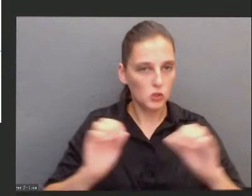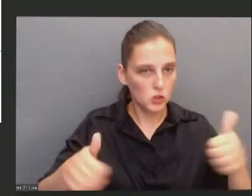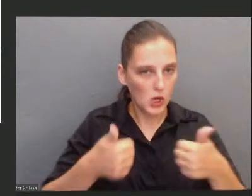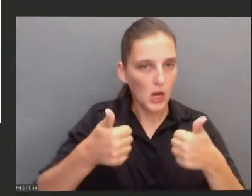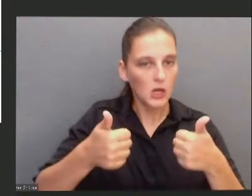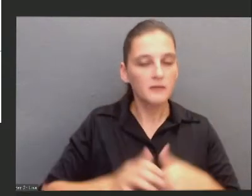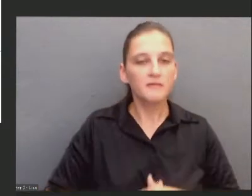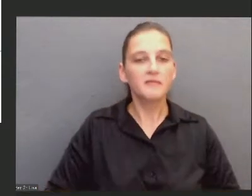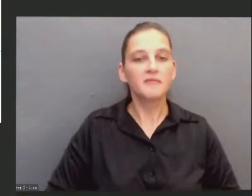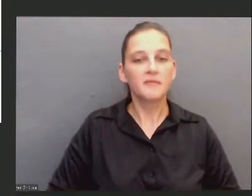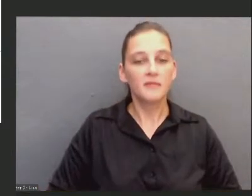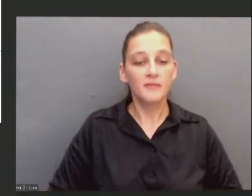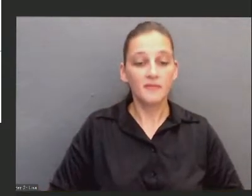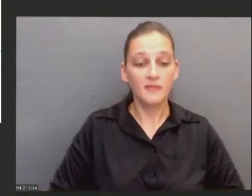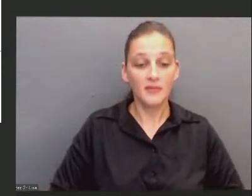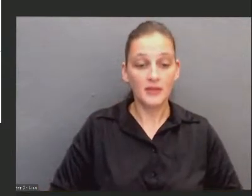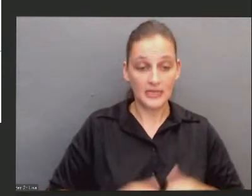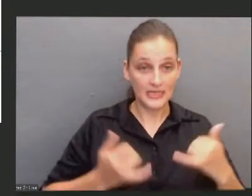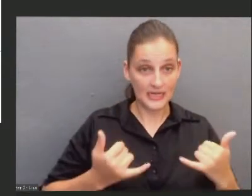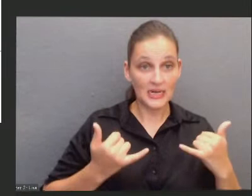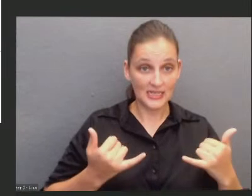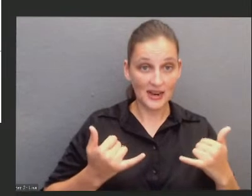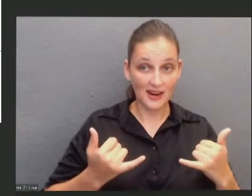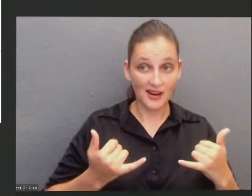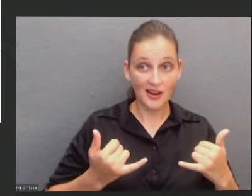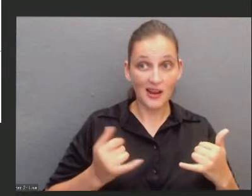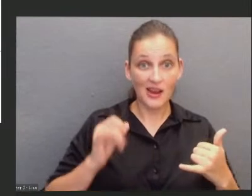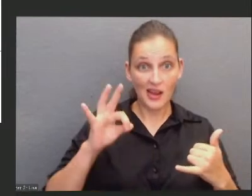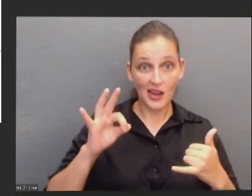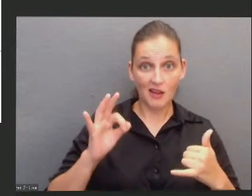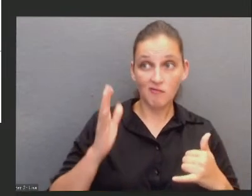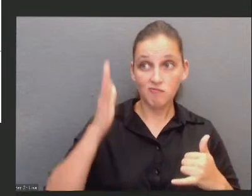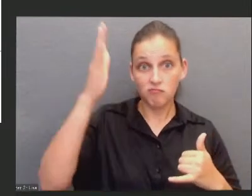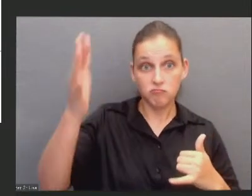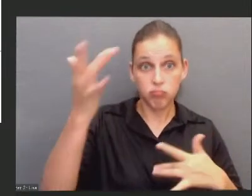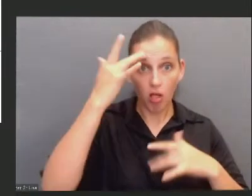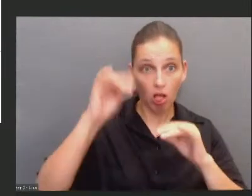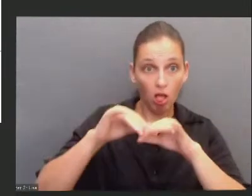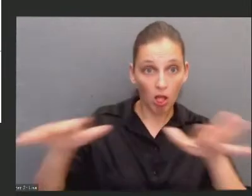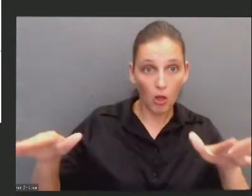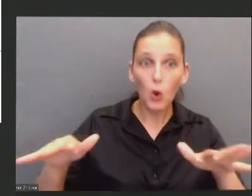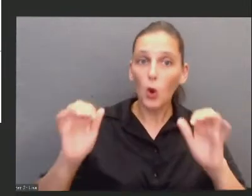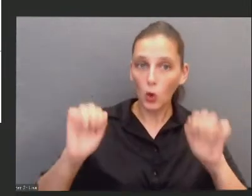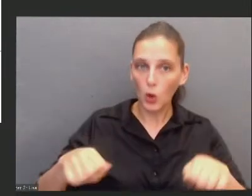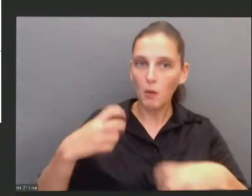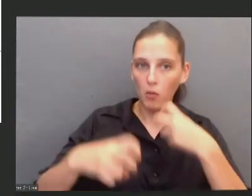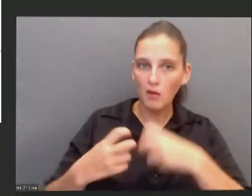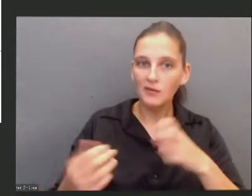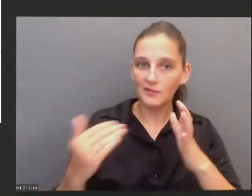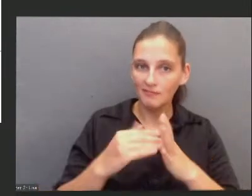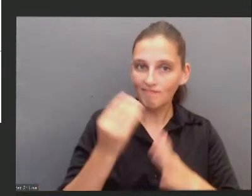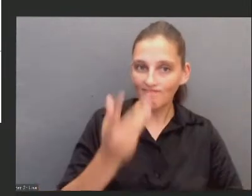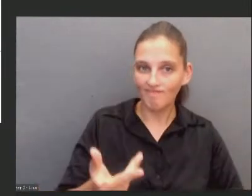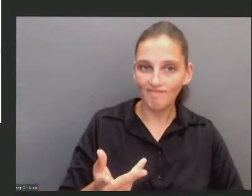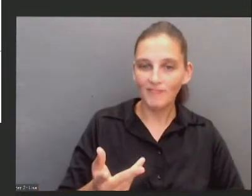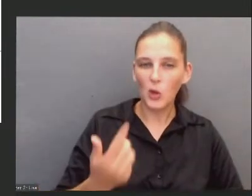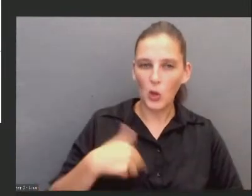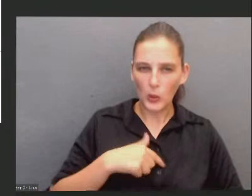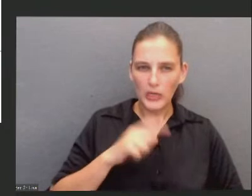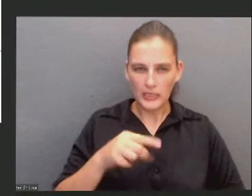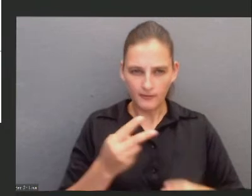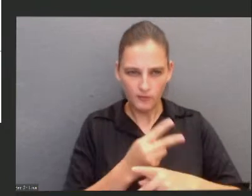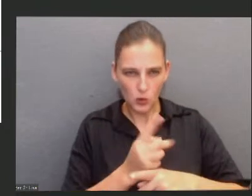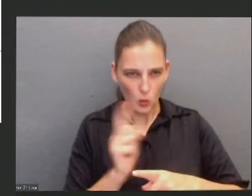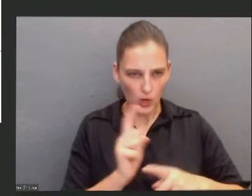be problematic for any future pandemic. We need to fill in the gaps that too many have fallen into over the past 18